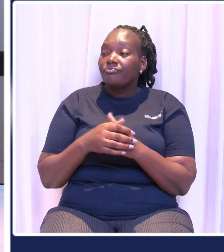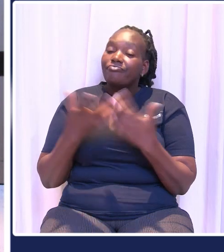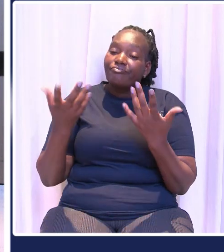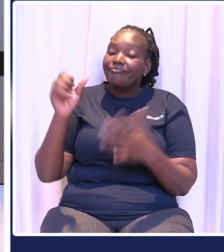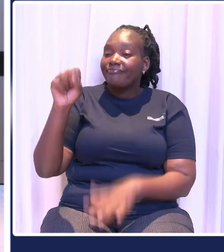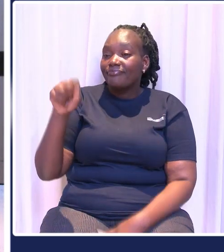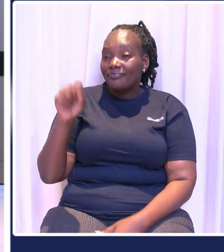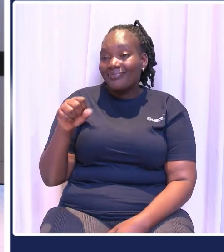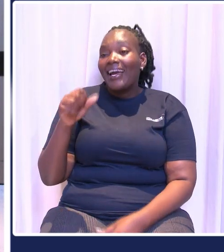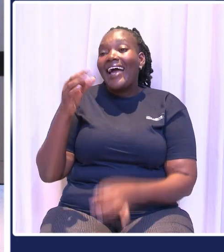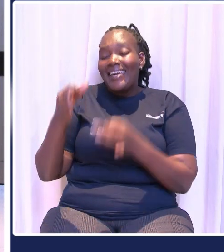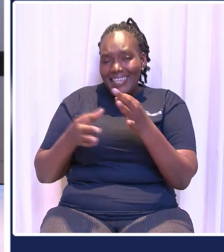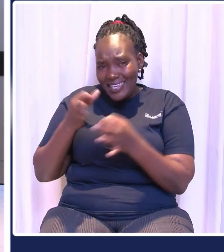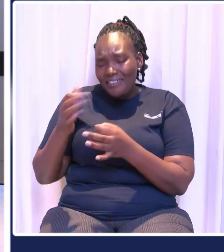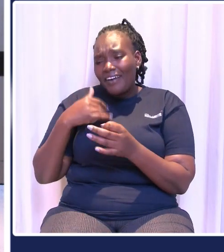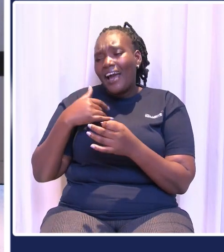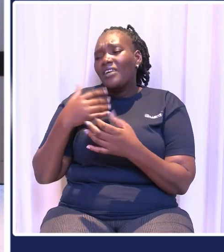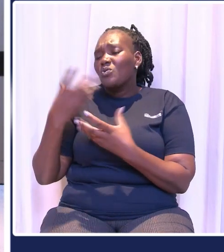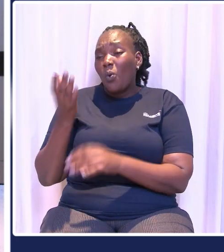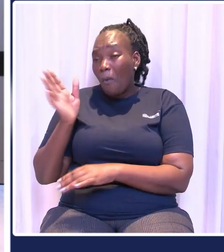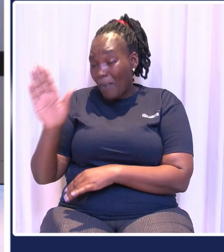yeah, if I had to go back,